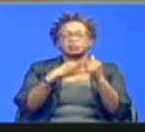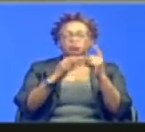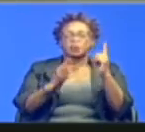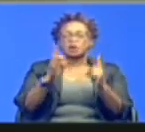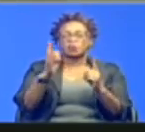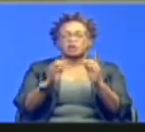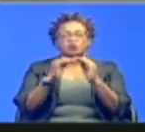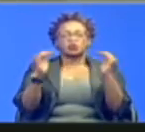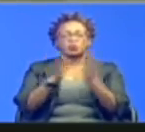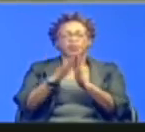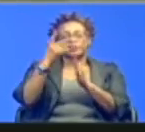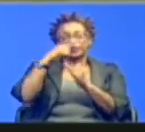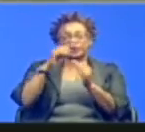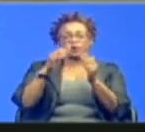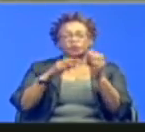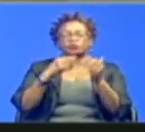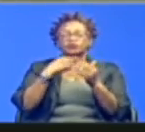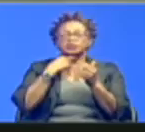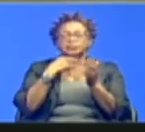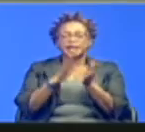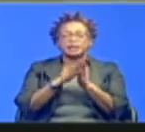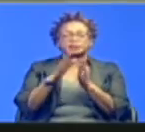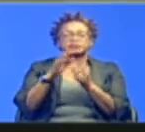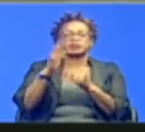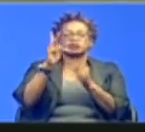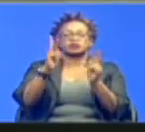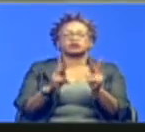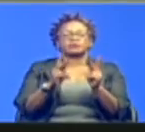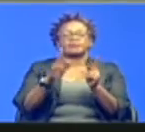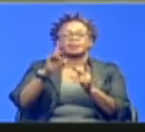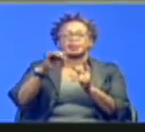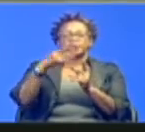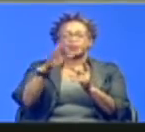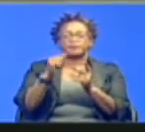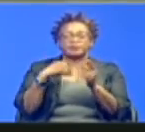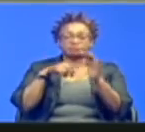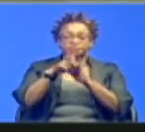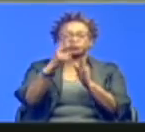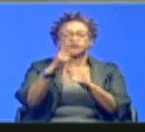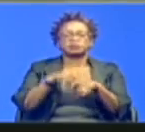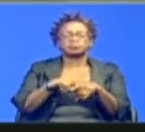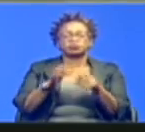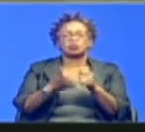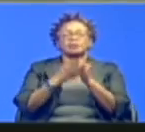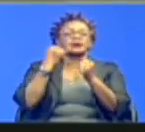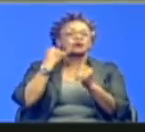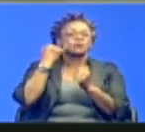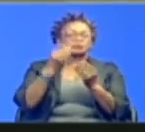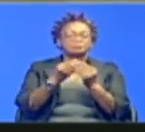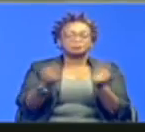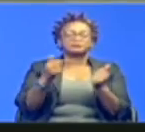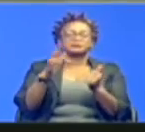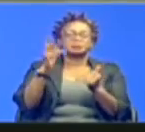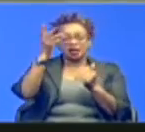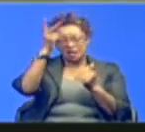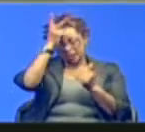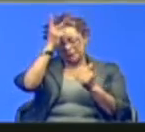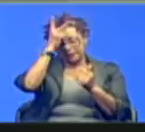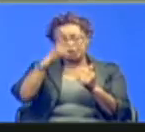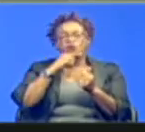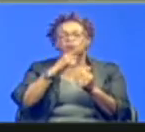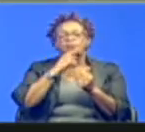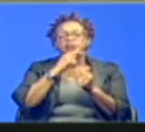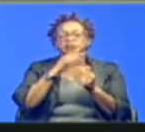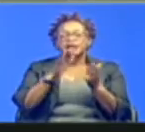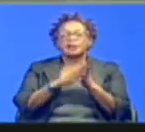with Thika United at the Moi Stadium in Kisumu. Meanwhile, Kefa Swani scored twice to help Nakumat beat Kakamega Homeboys 2-1 at the Mumia